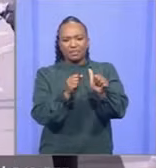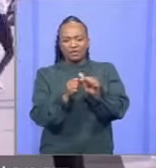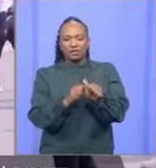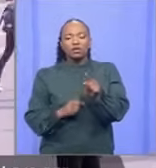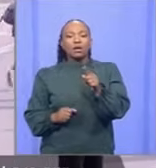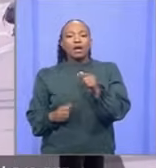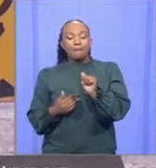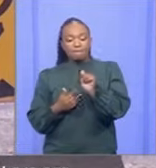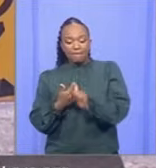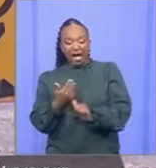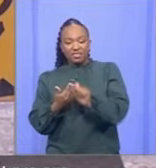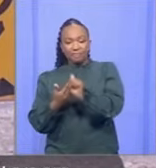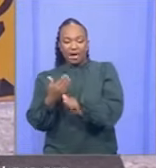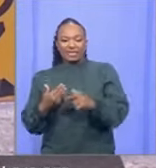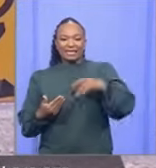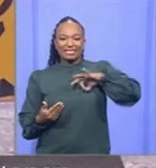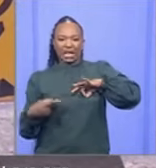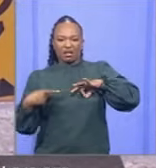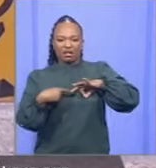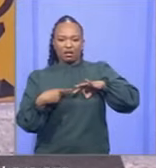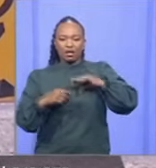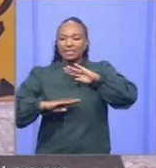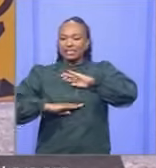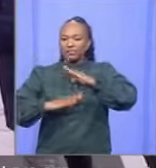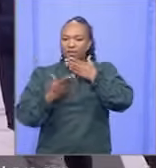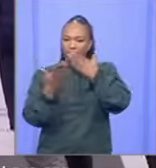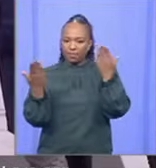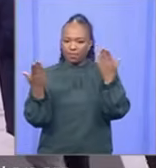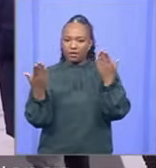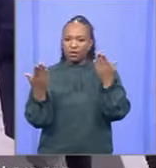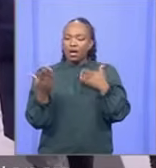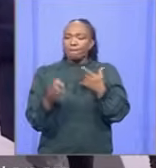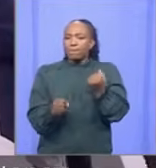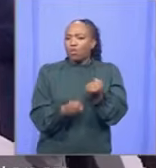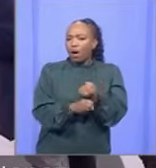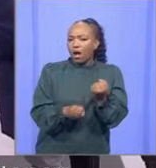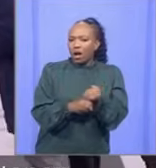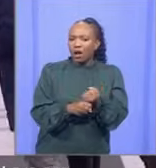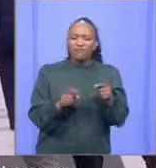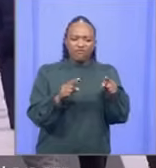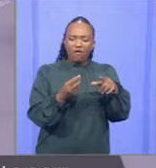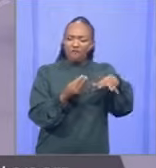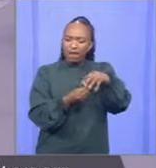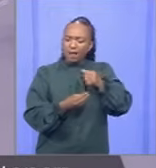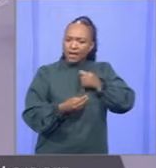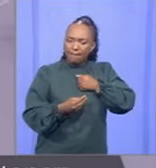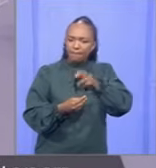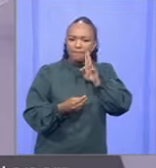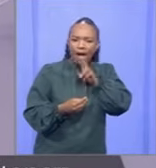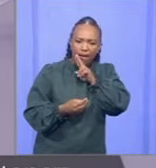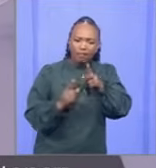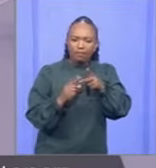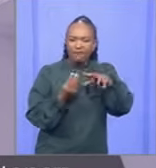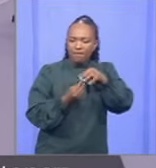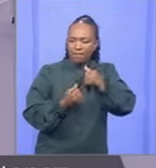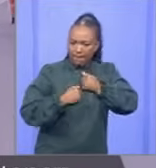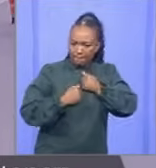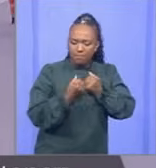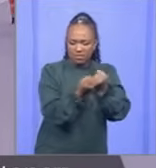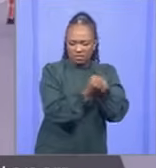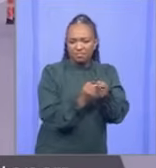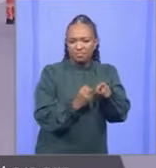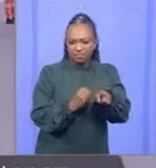ka kgotsofalele gonne ke direla batho ba ko jareteng e le mme wa ka le bana ba ka. Ga ba gare lefapha la ditirelo tsa bosetšhaba